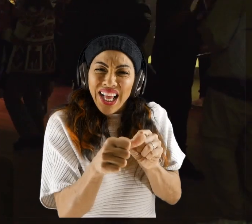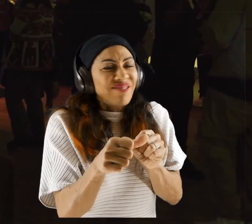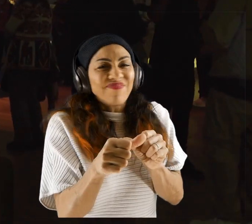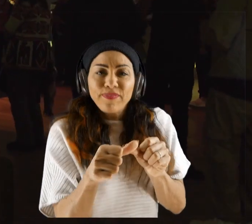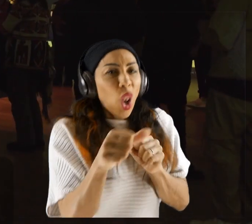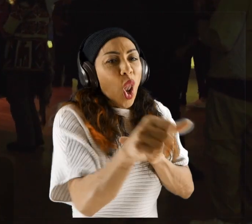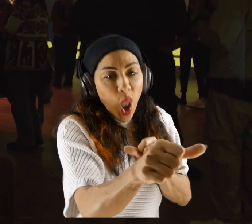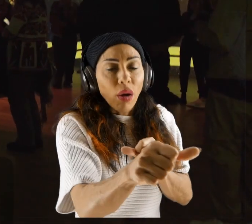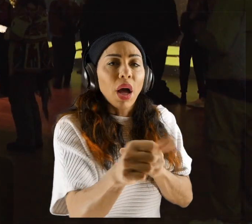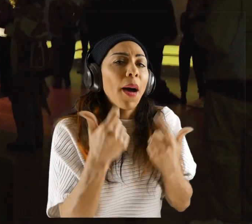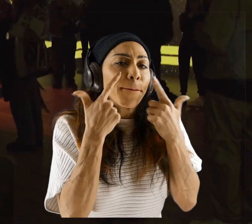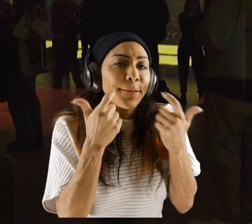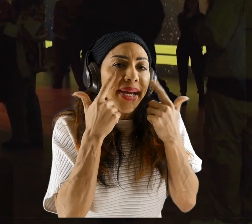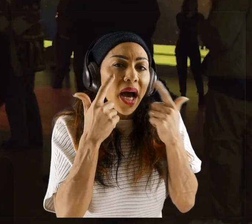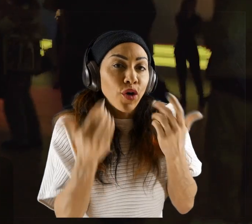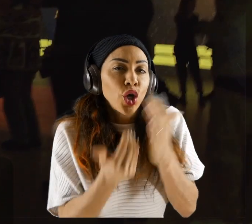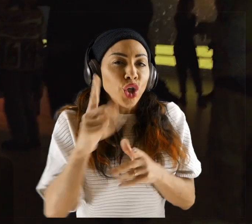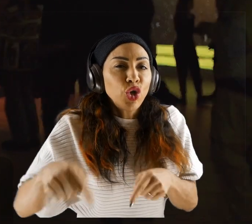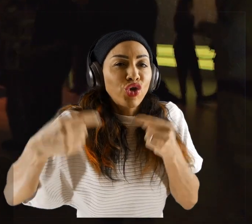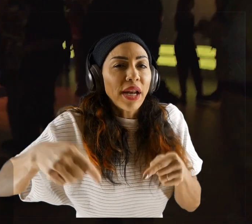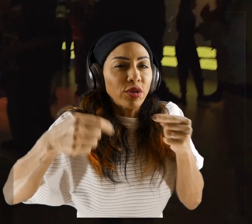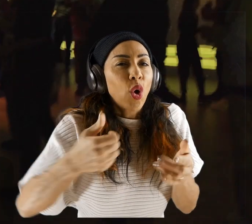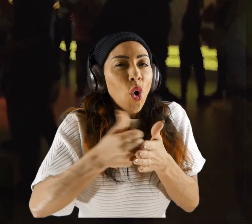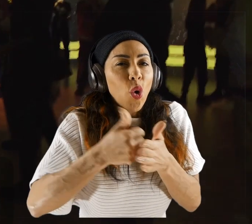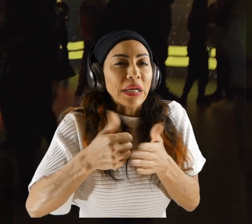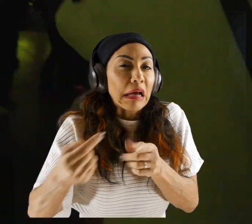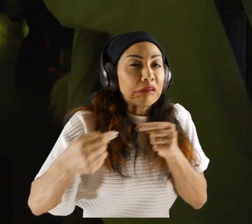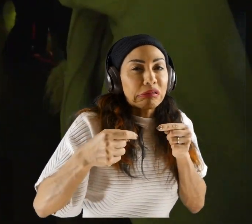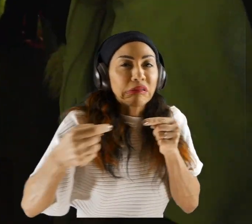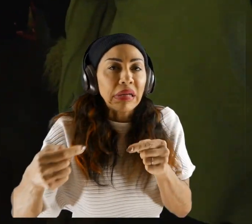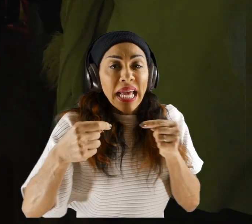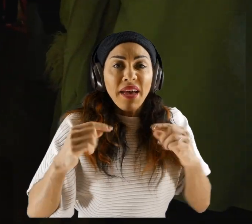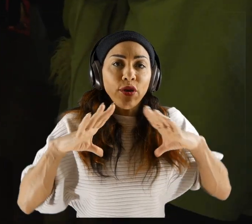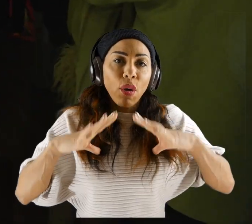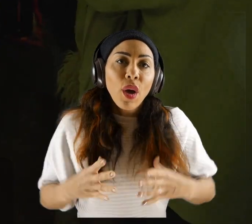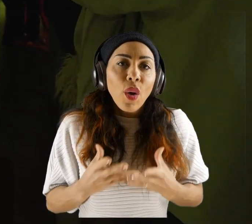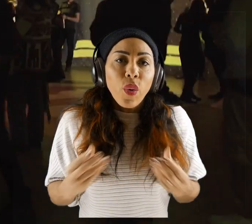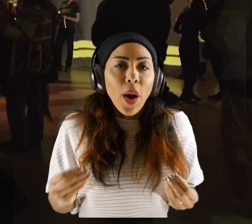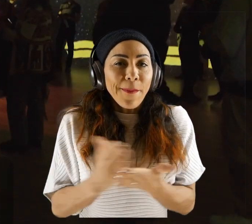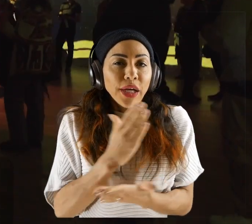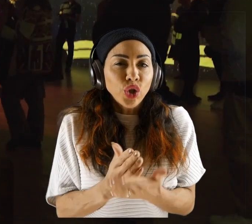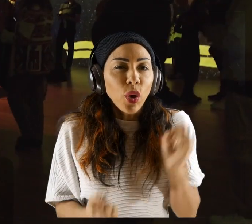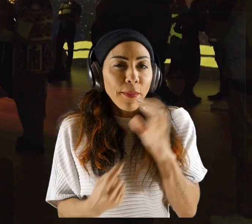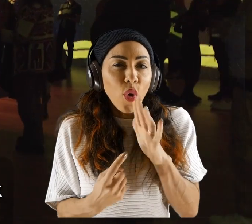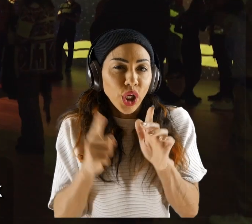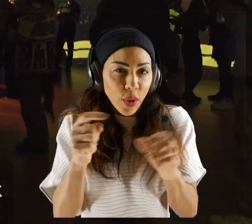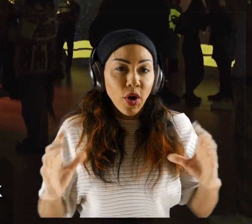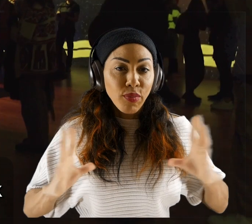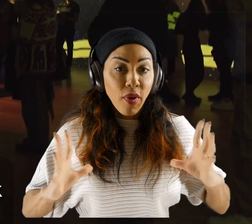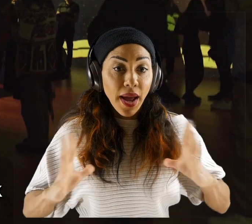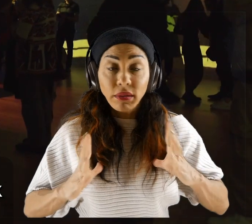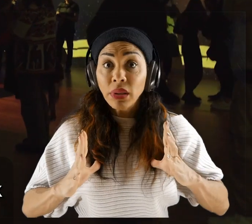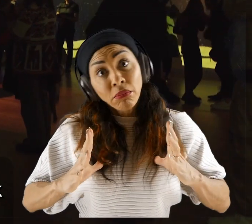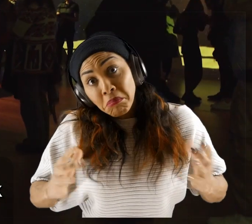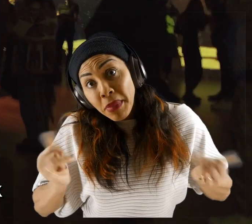take us a bit longer, but you ain't late, it's fate. Proceed with caution ahead, cause new challenges don't come without new terrain. If you get tired of your feeling fatigue, remember the